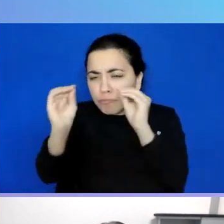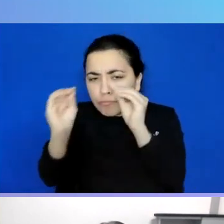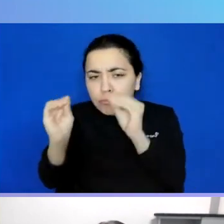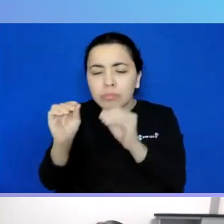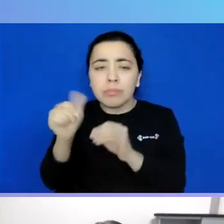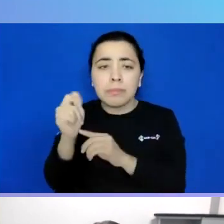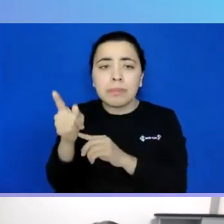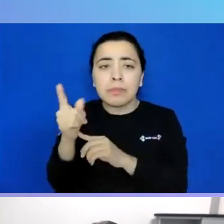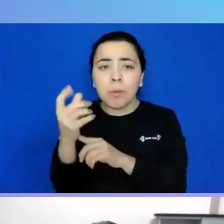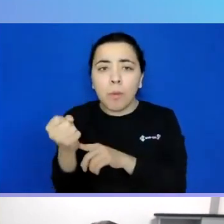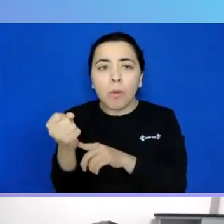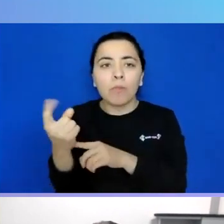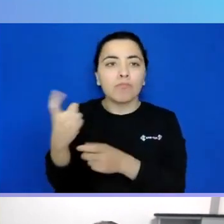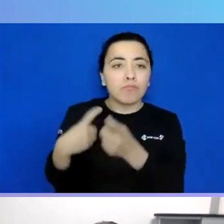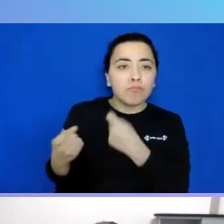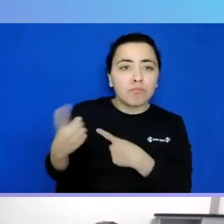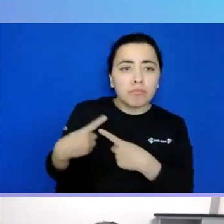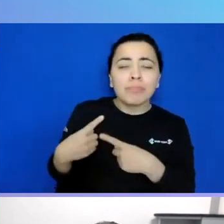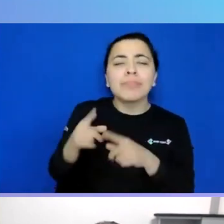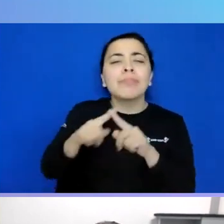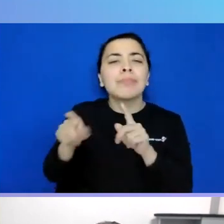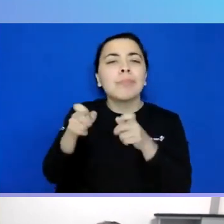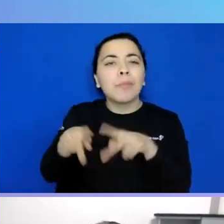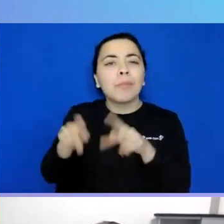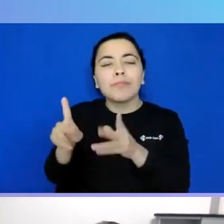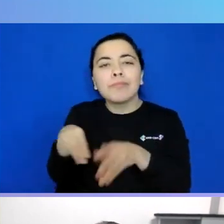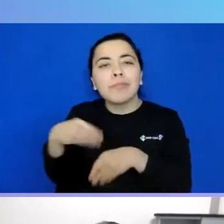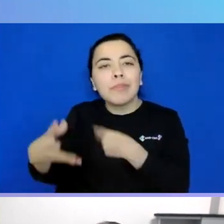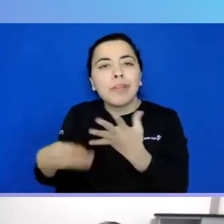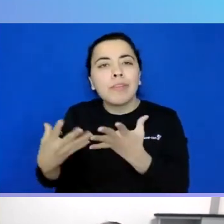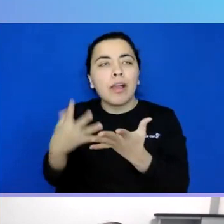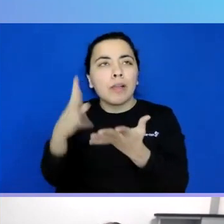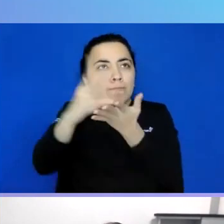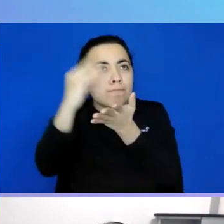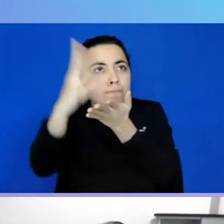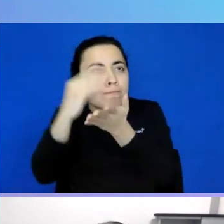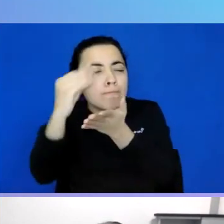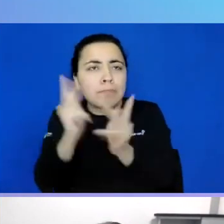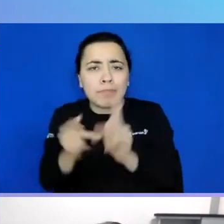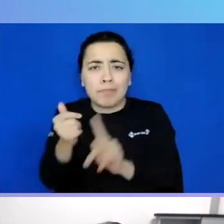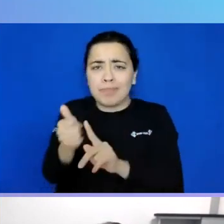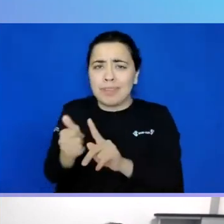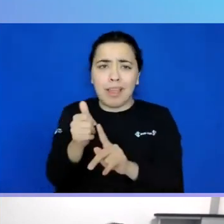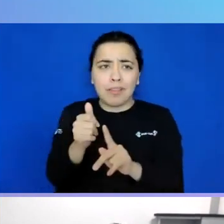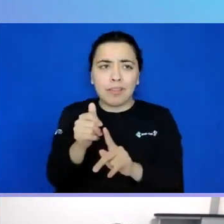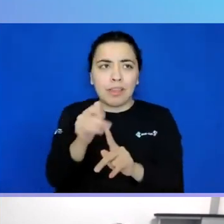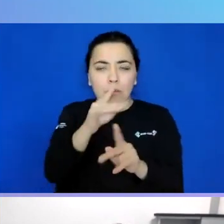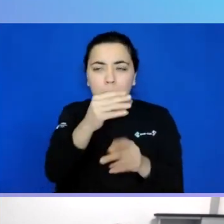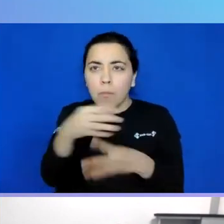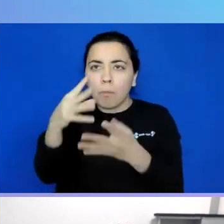Give a ton of different opportunities for resources where people can get them in whatever